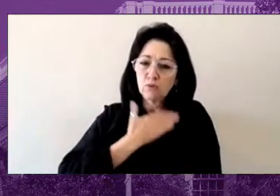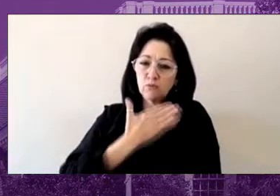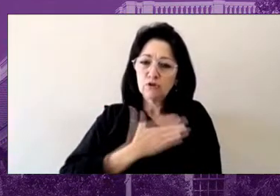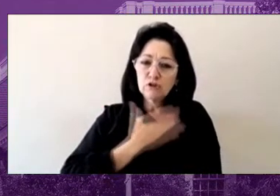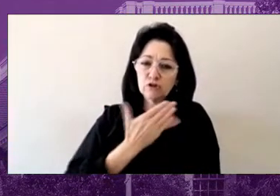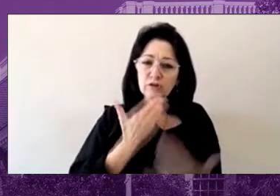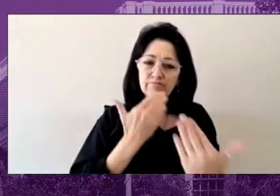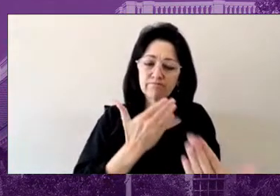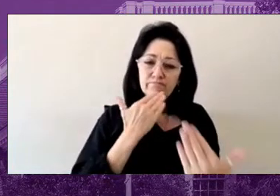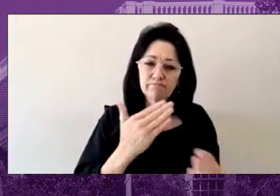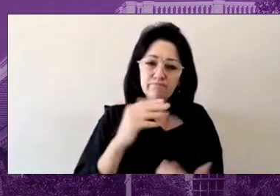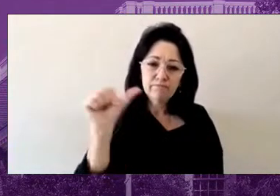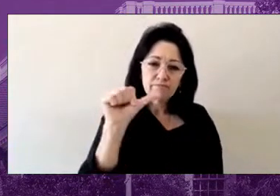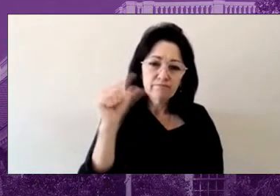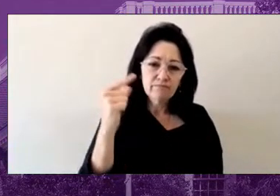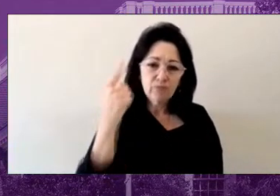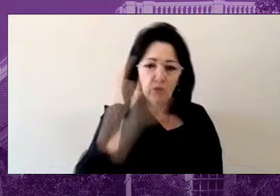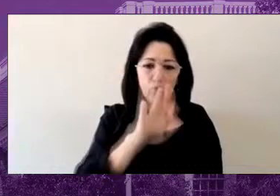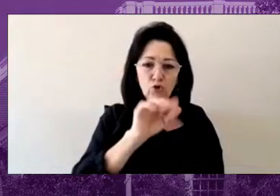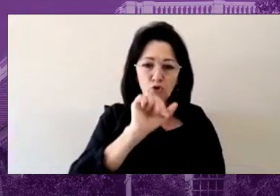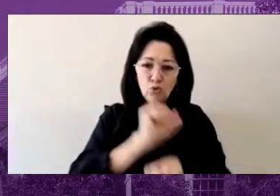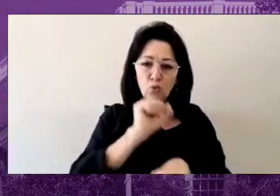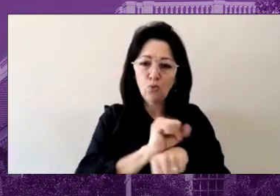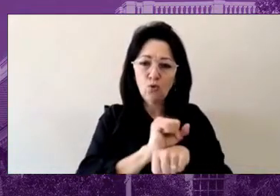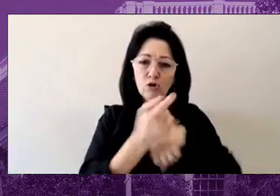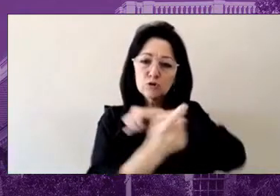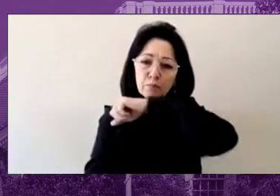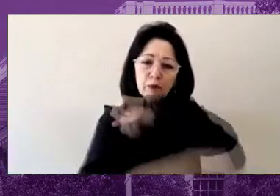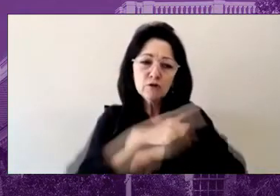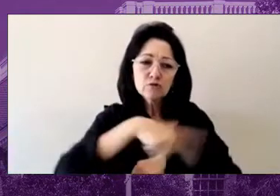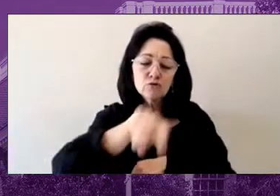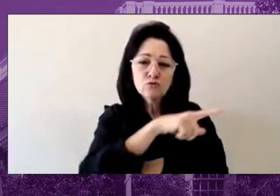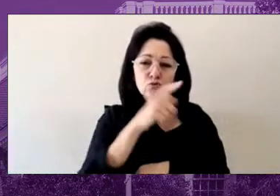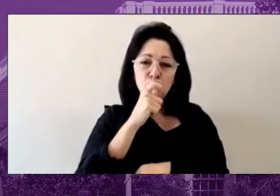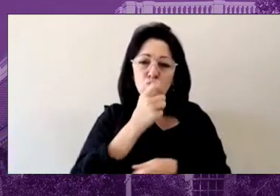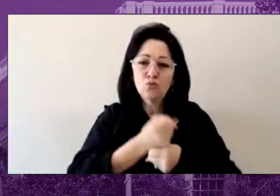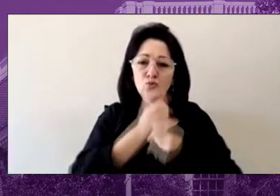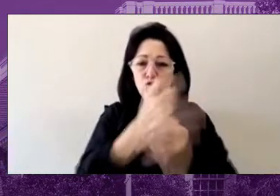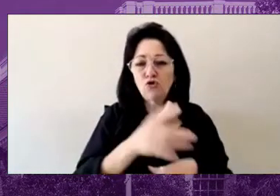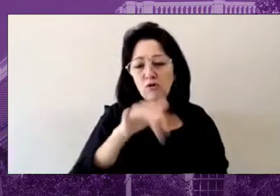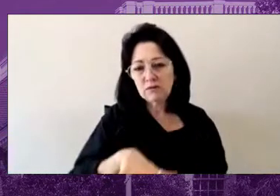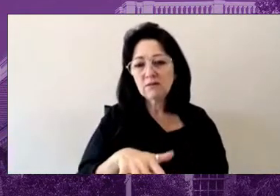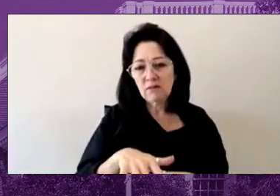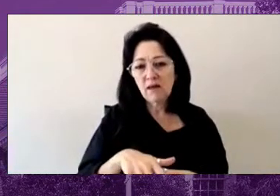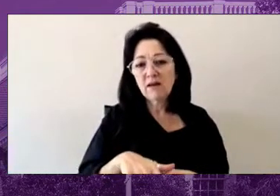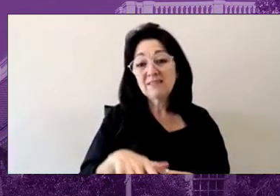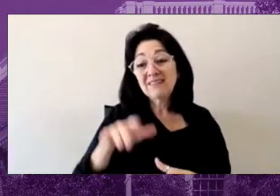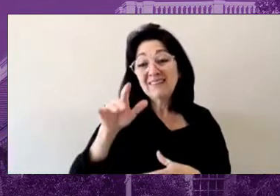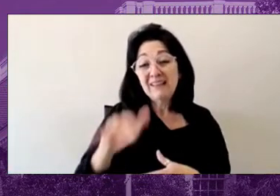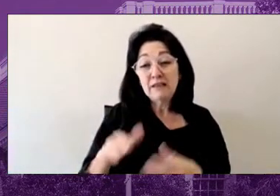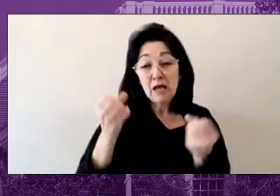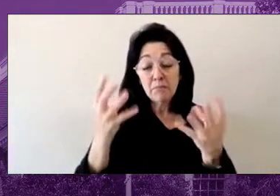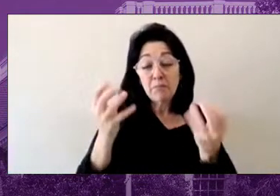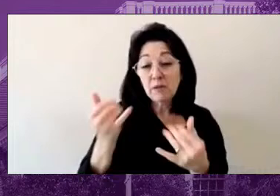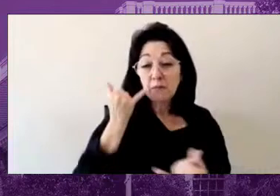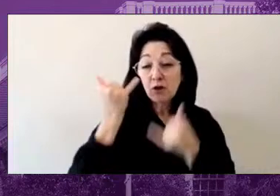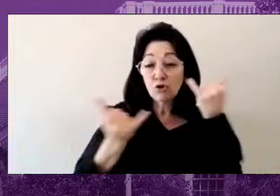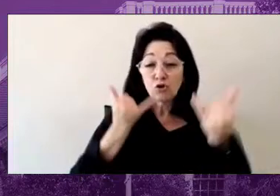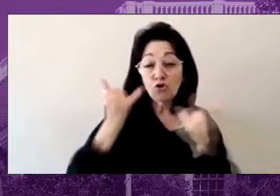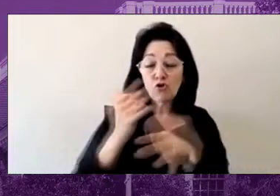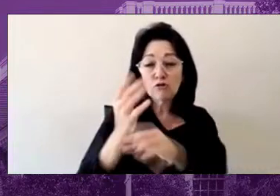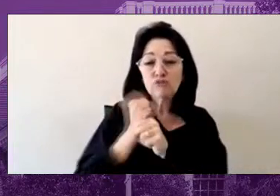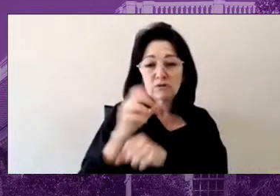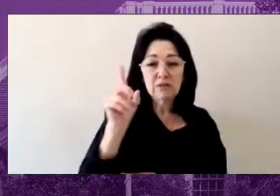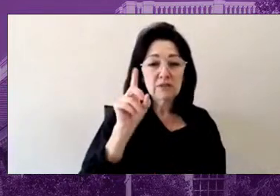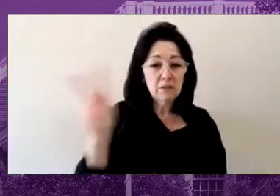and other courts for their work there. And whereas 3,048 calls were received by domestic violence hotlines throughout the